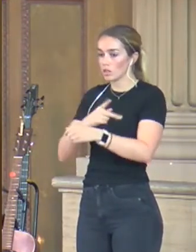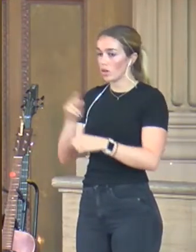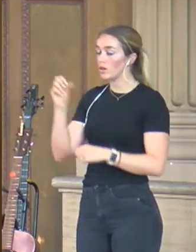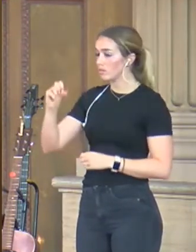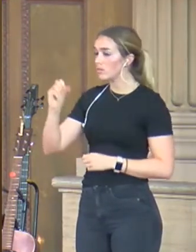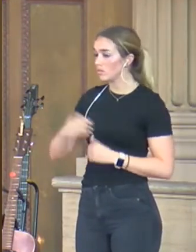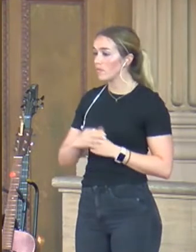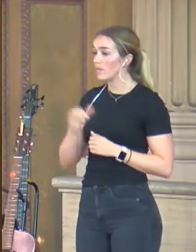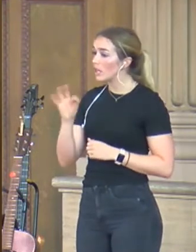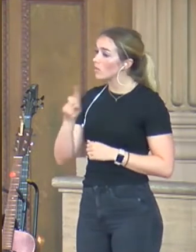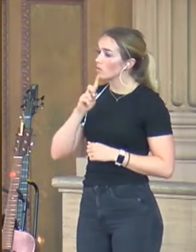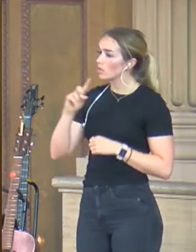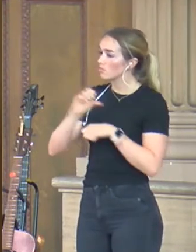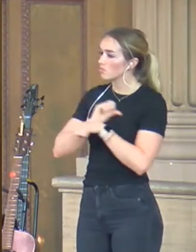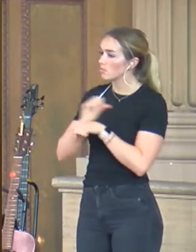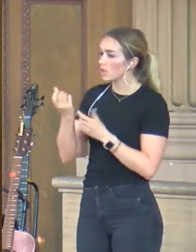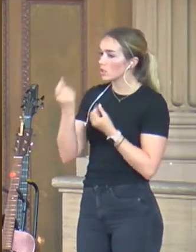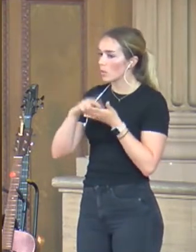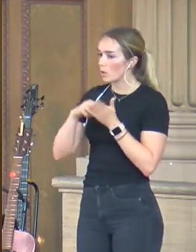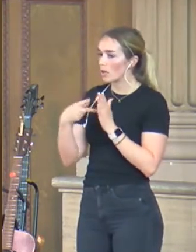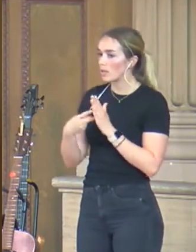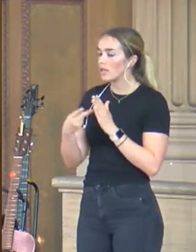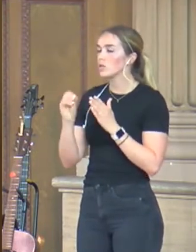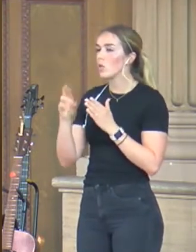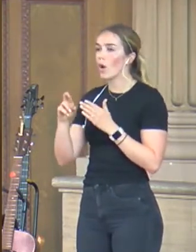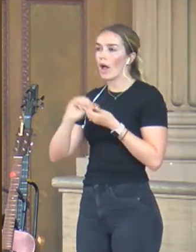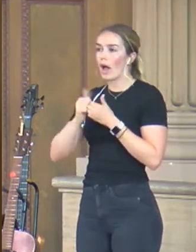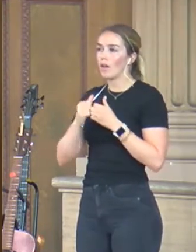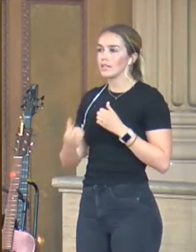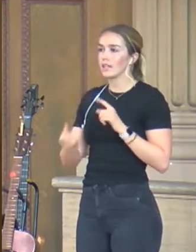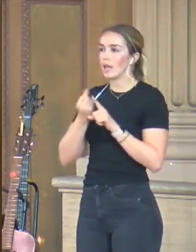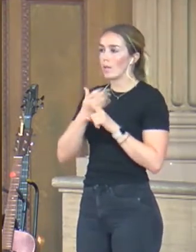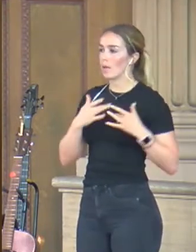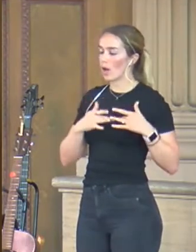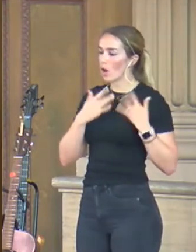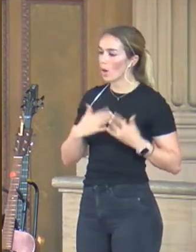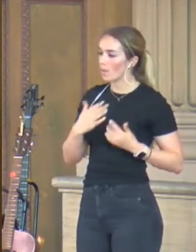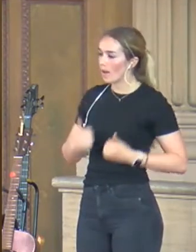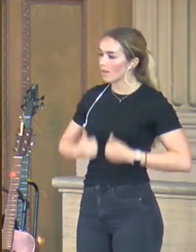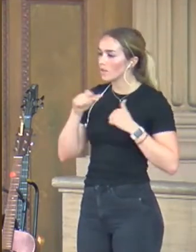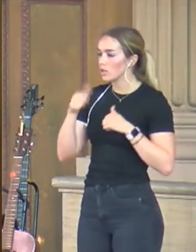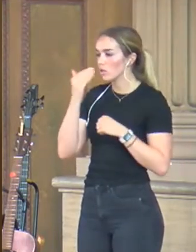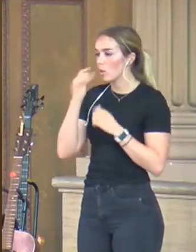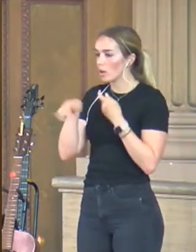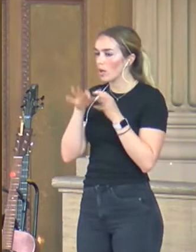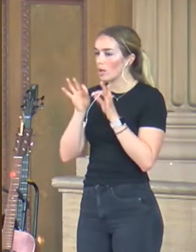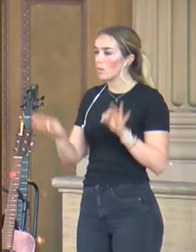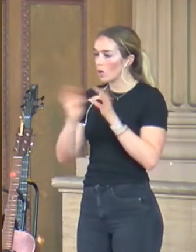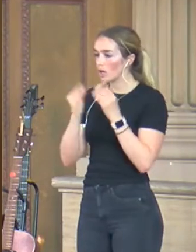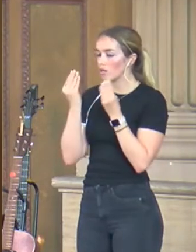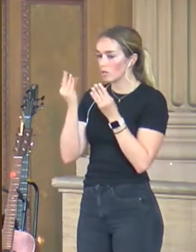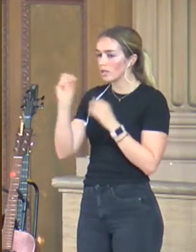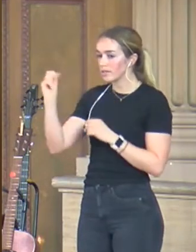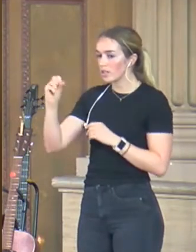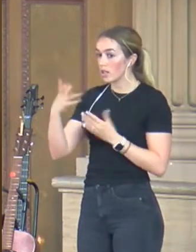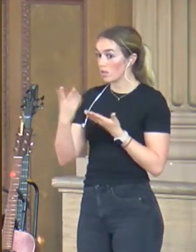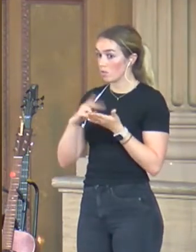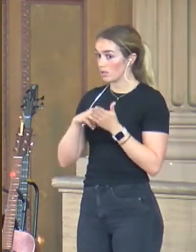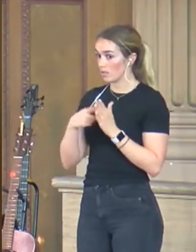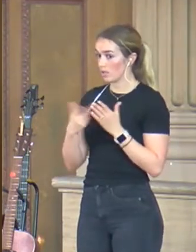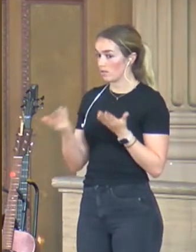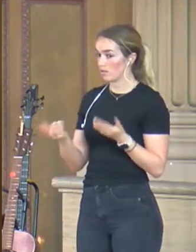that if we're really going to get what these psalms are about, if they're really going to do their work in our hearts, we need this one key piece of information and that's that